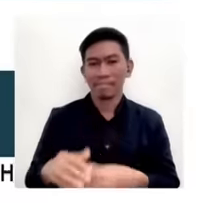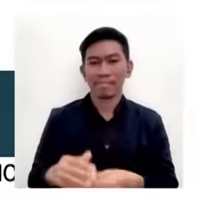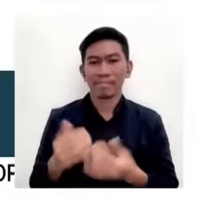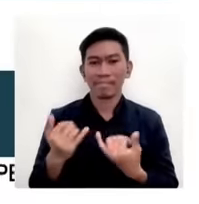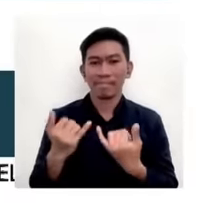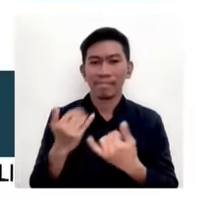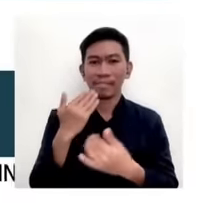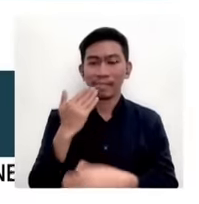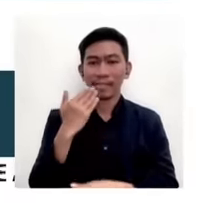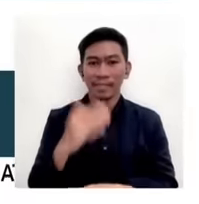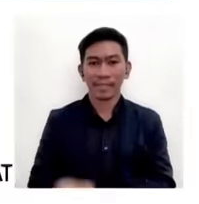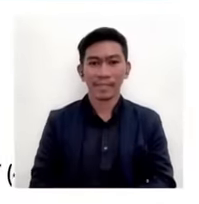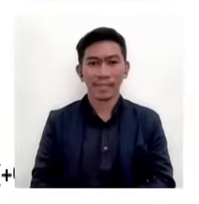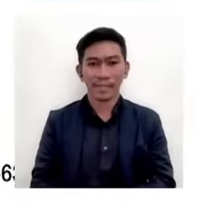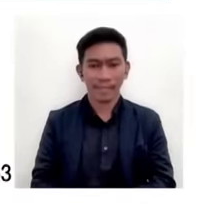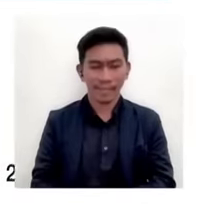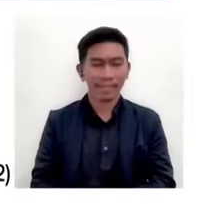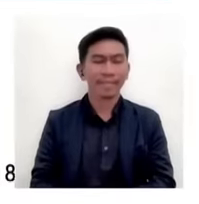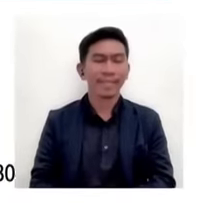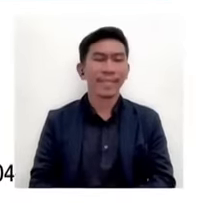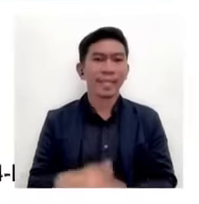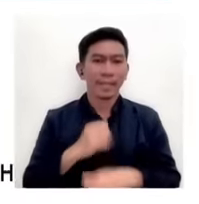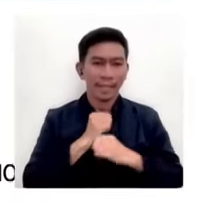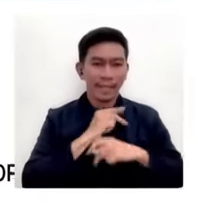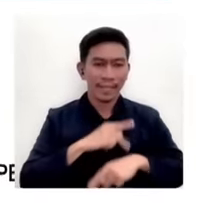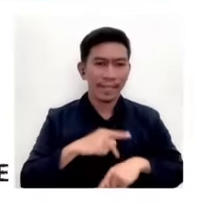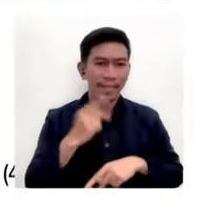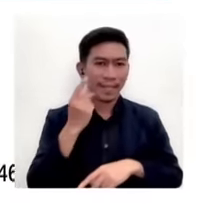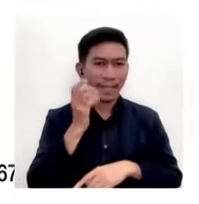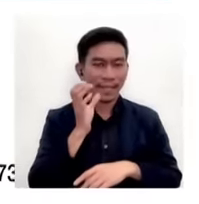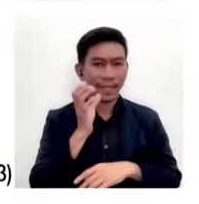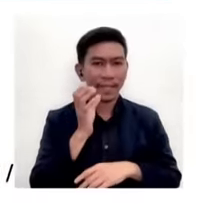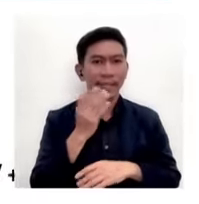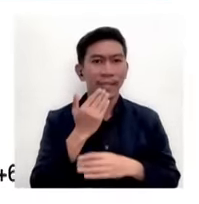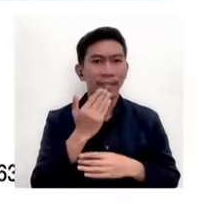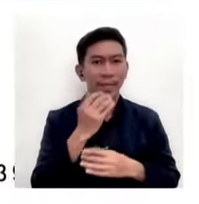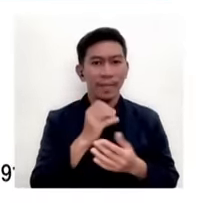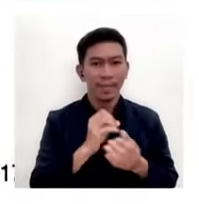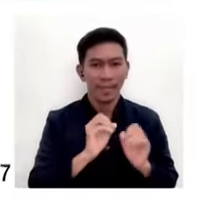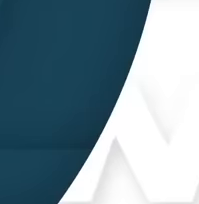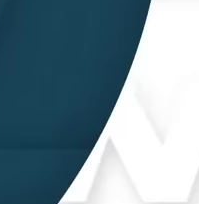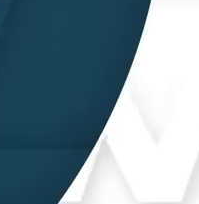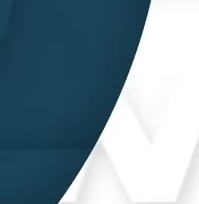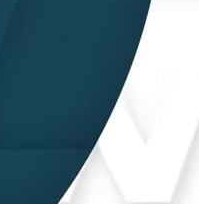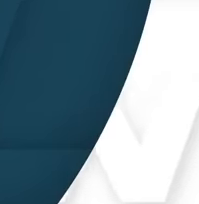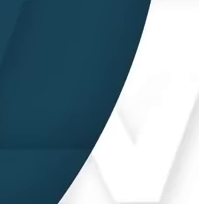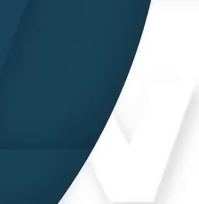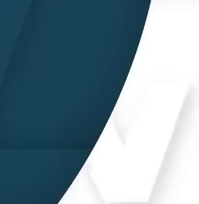Much appreciated, Carmina, and thank you for the opportunity. Ingat po lagi. You.